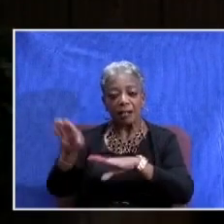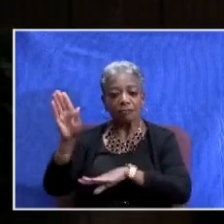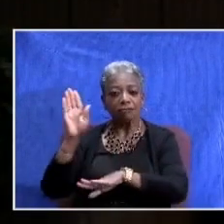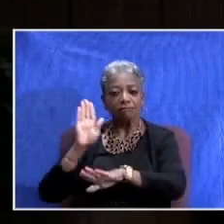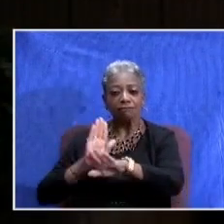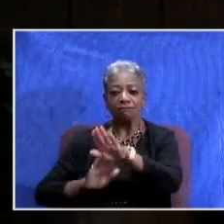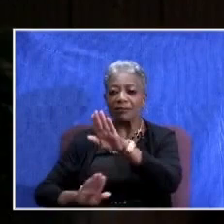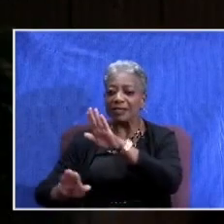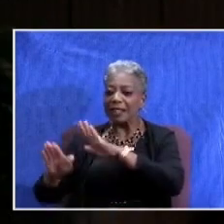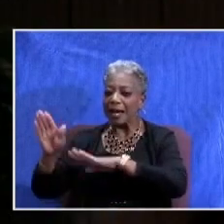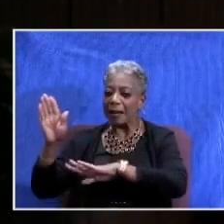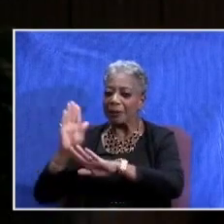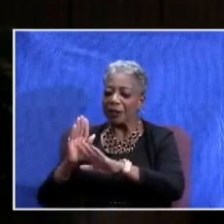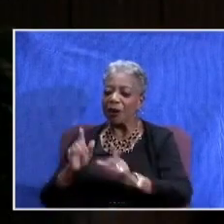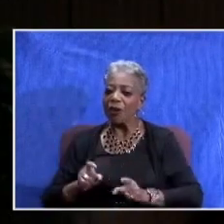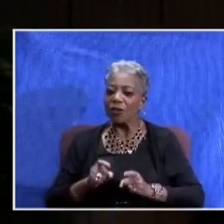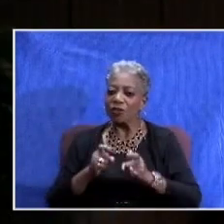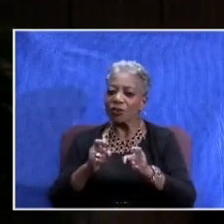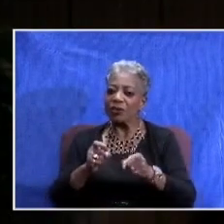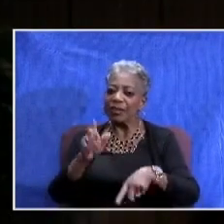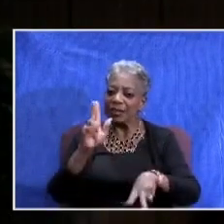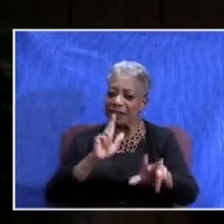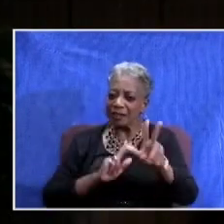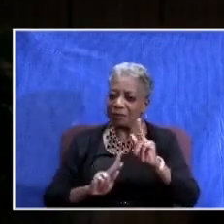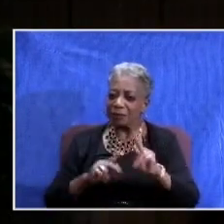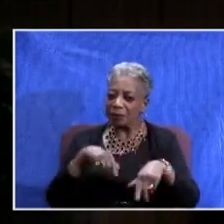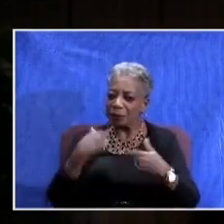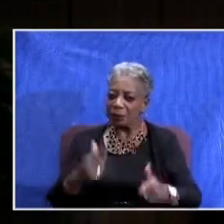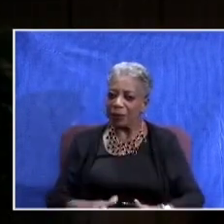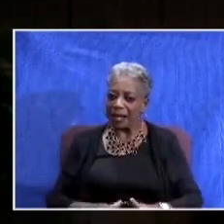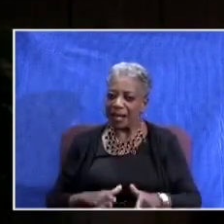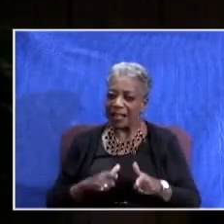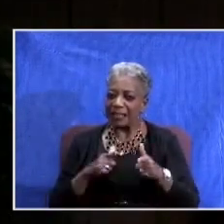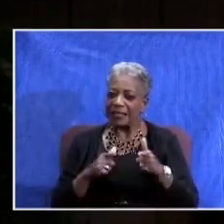Give people living wage. You want to fix this?